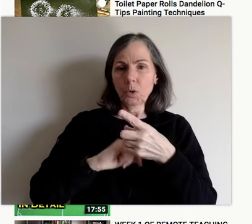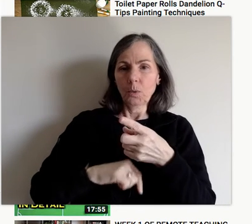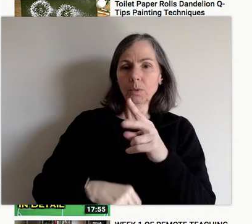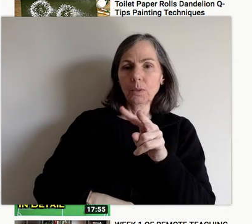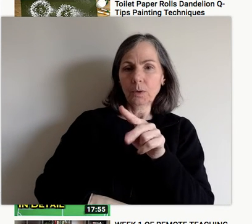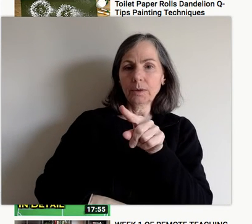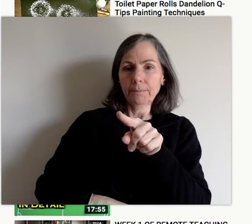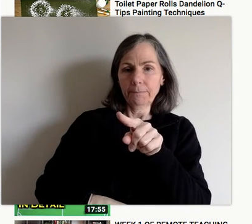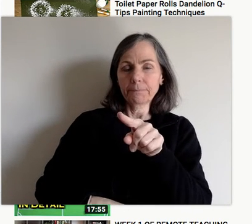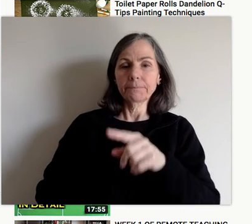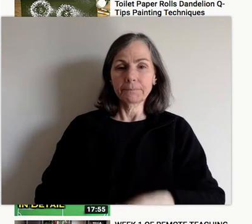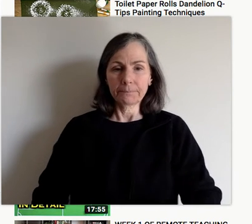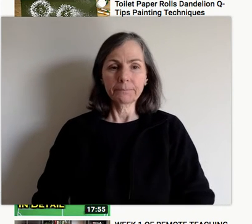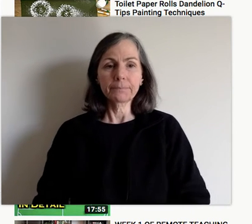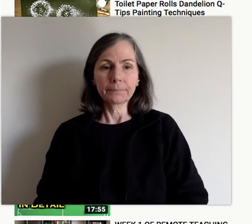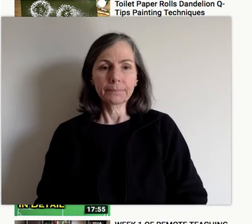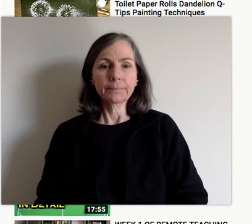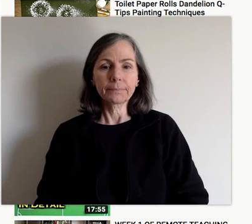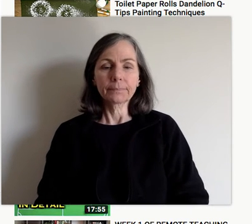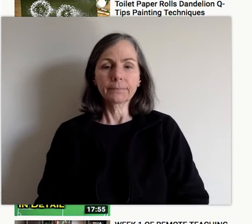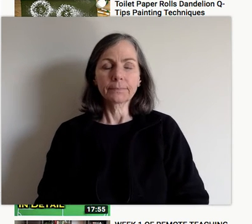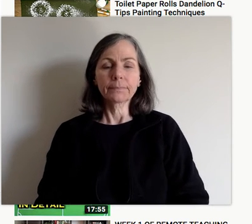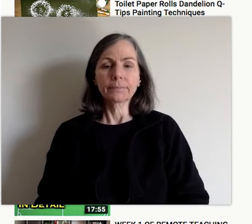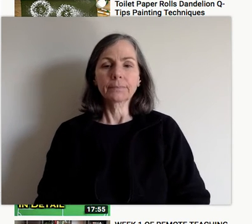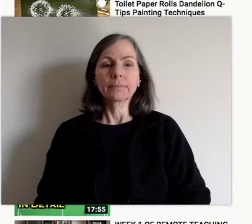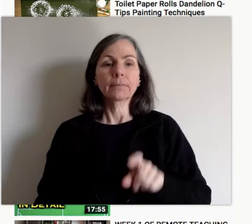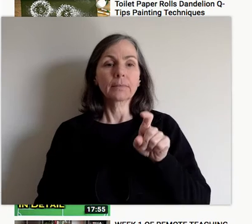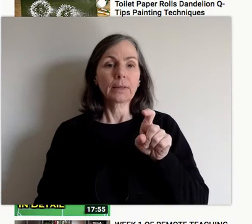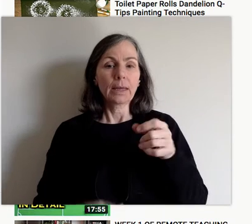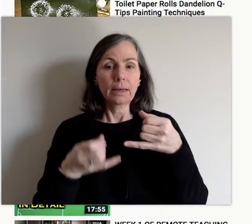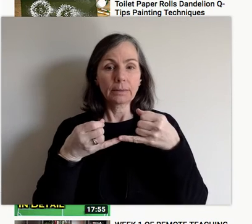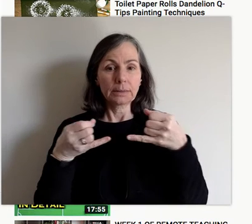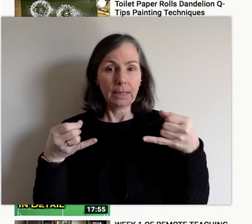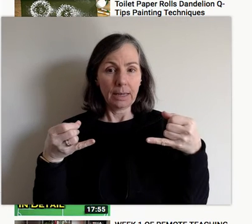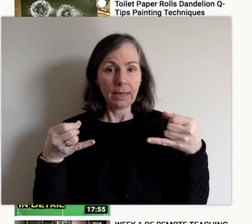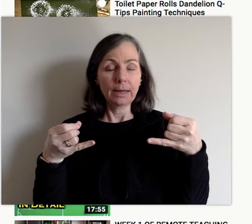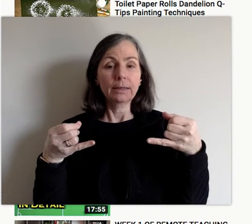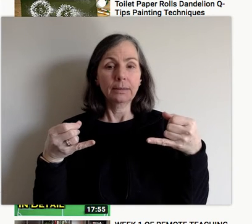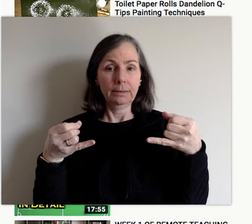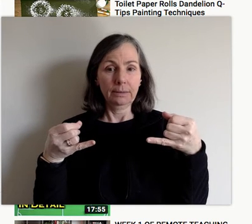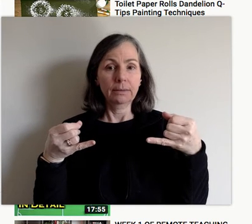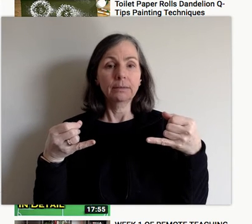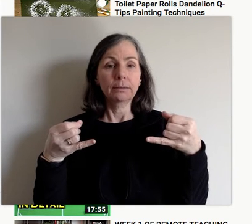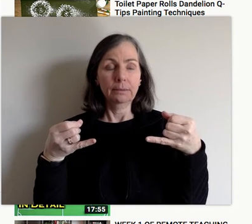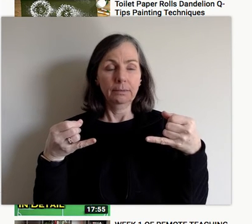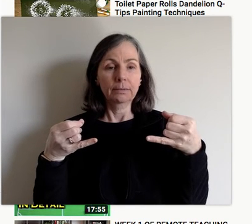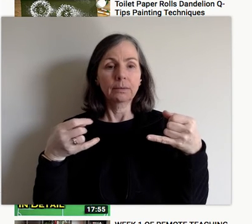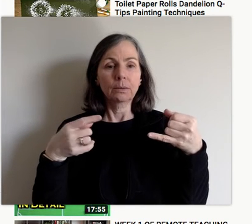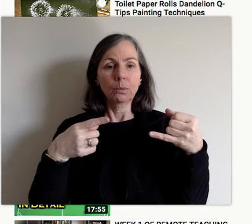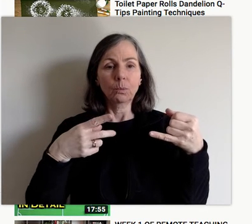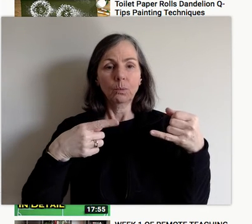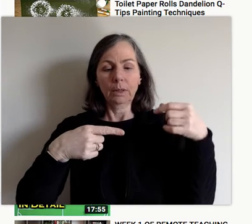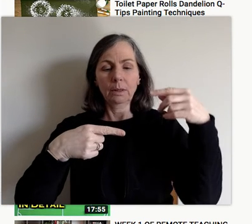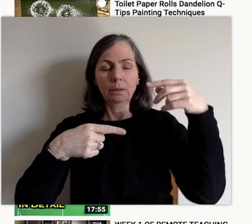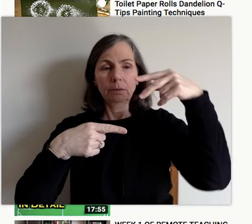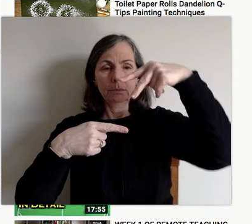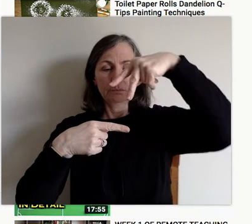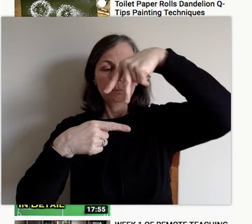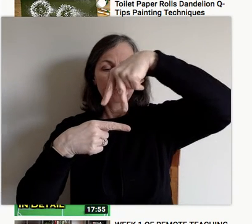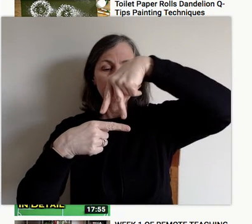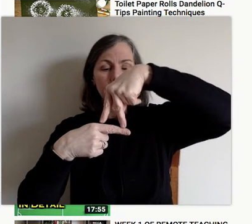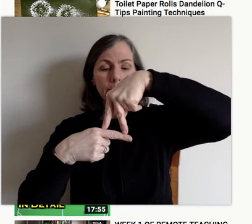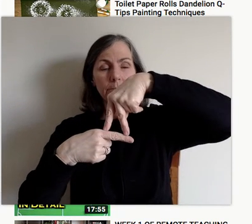where the x-axis and our graph, the purple